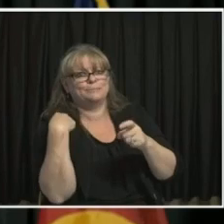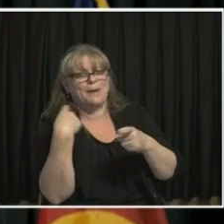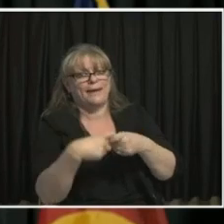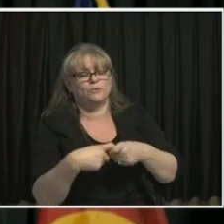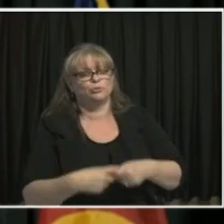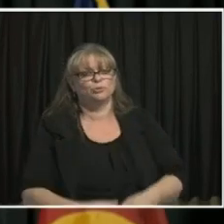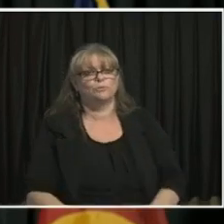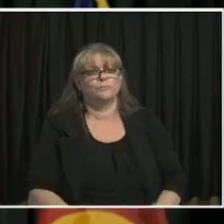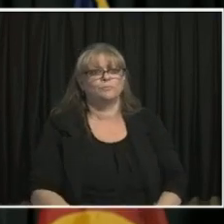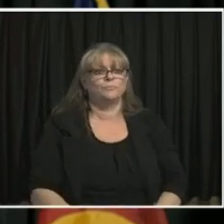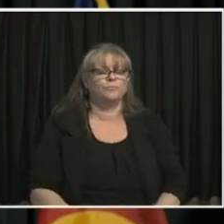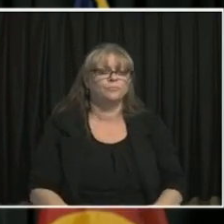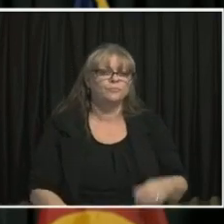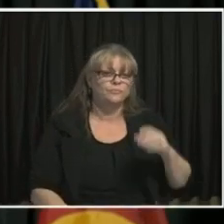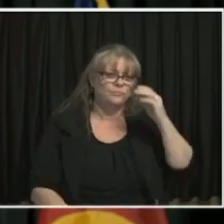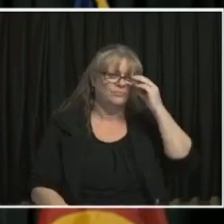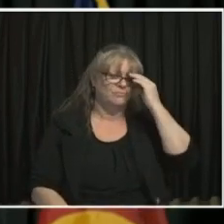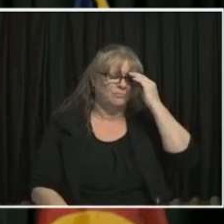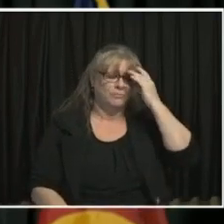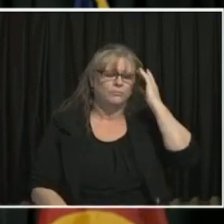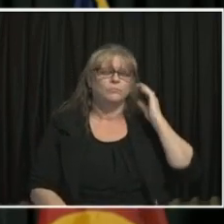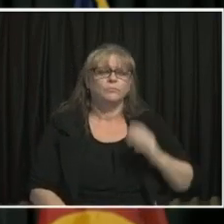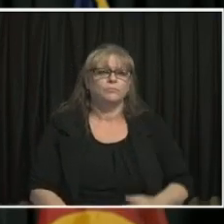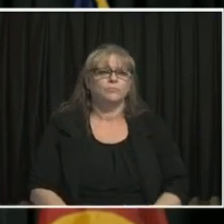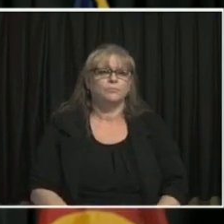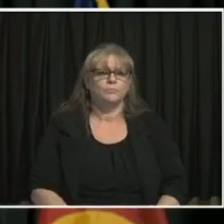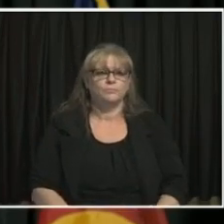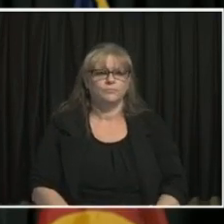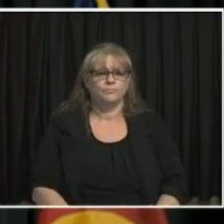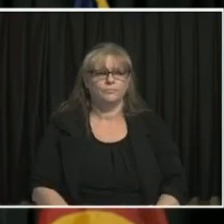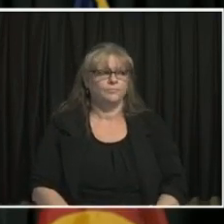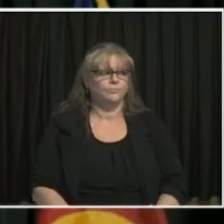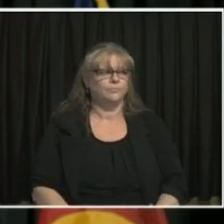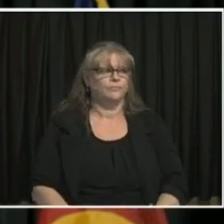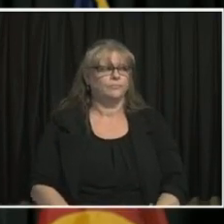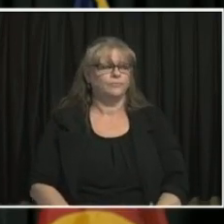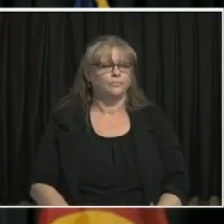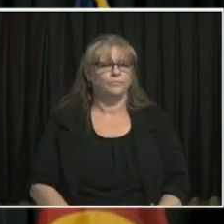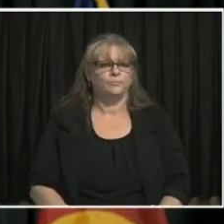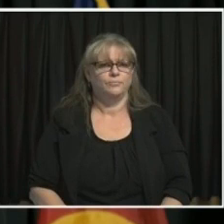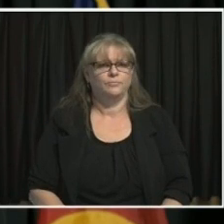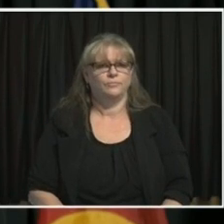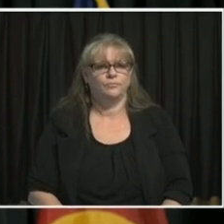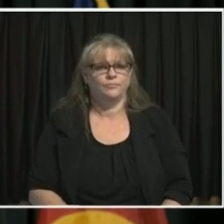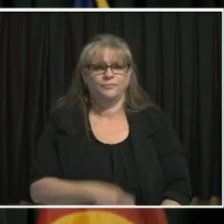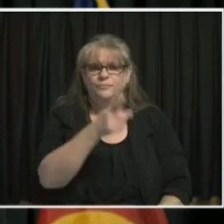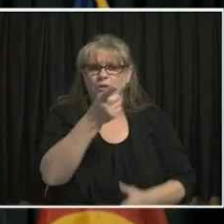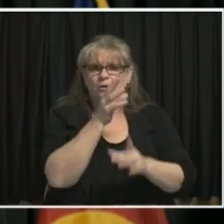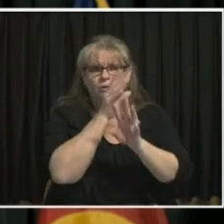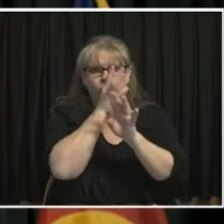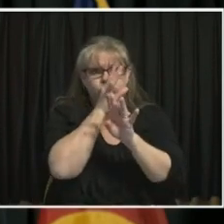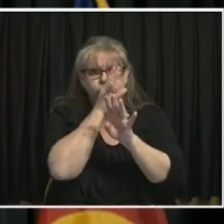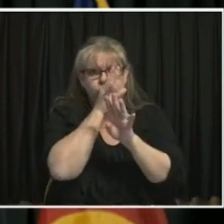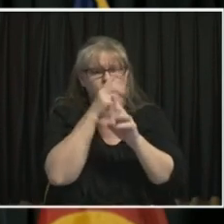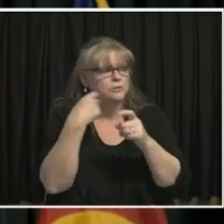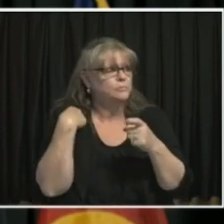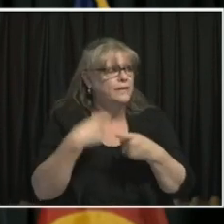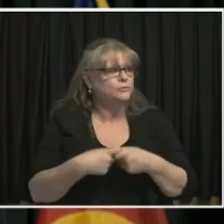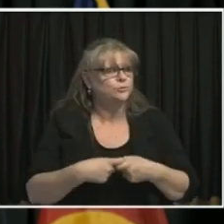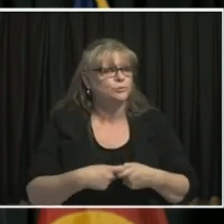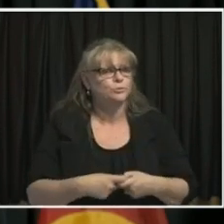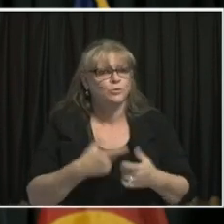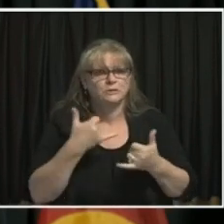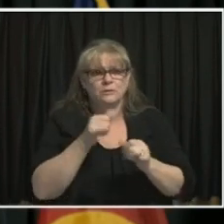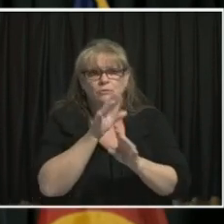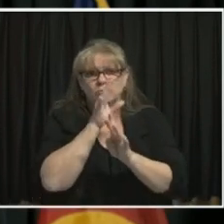además unos salones de fiesta. ¿Qué piensa hacer la gobernación para tomar medidas para la ley y si